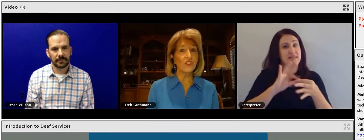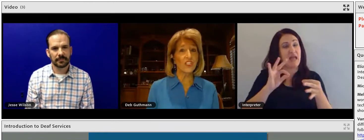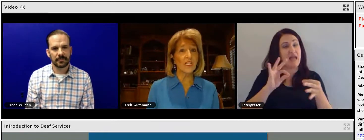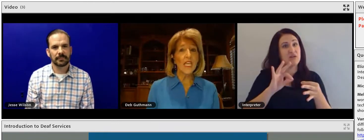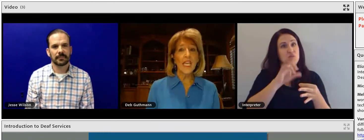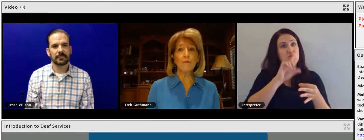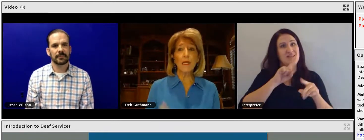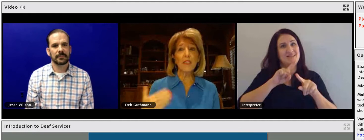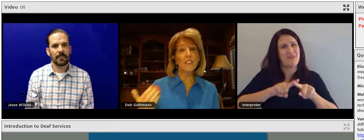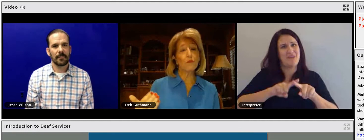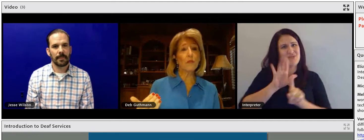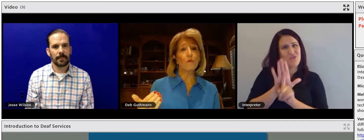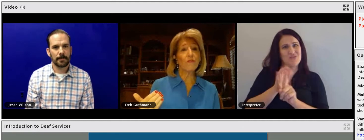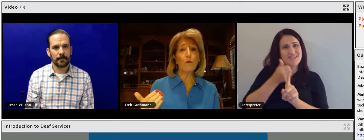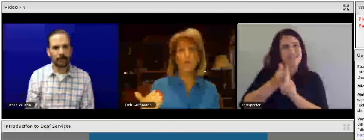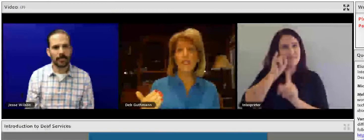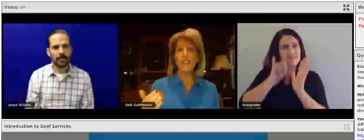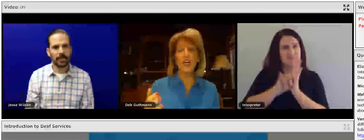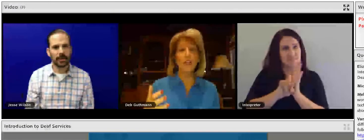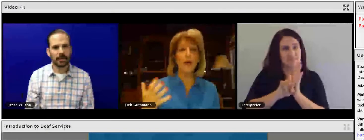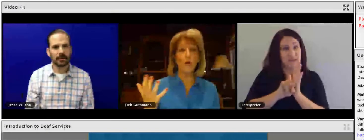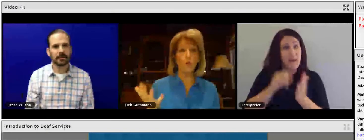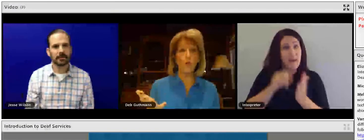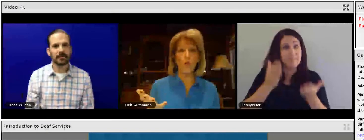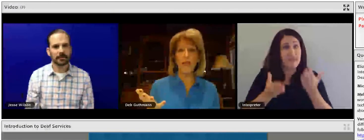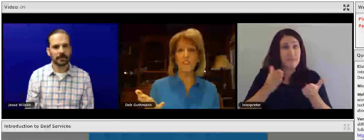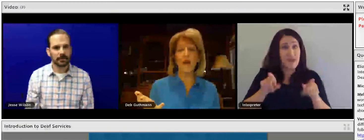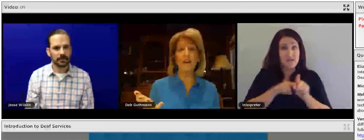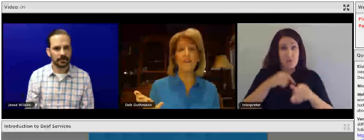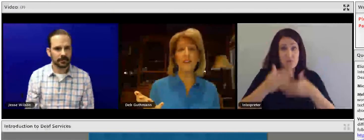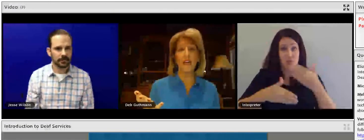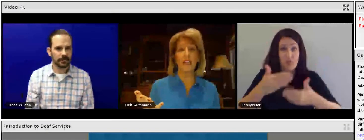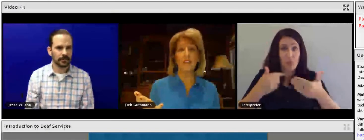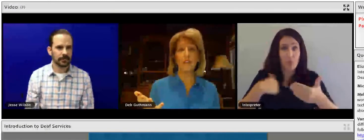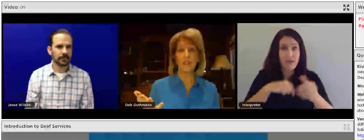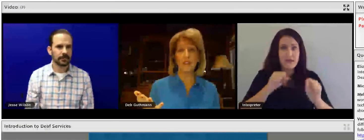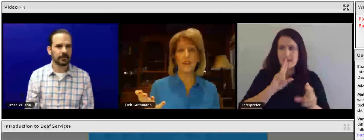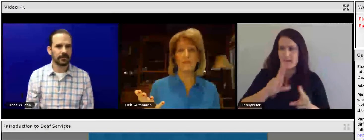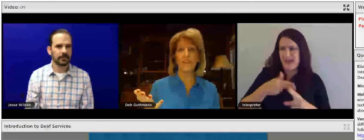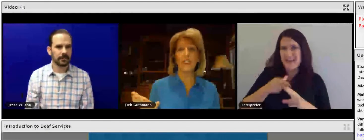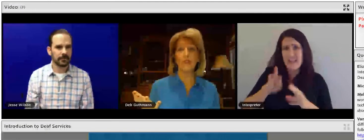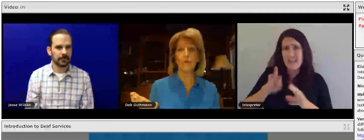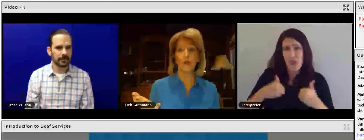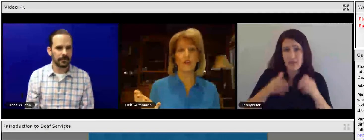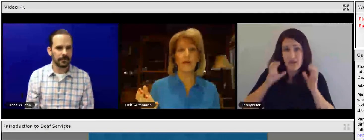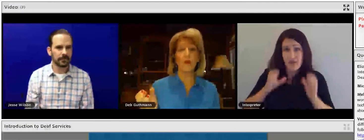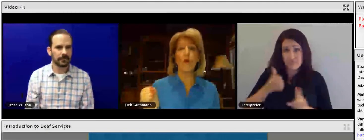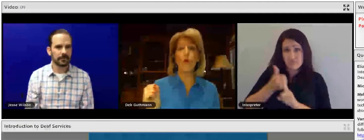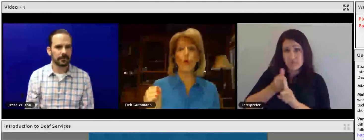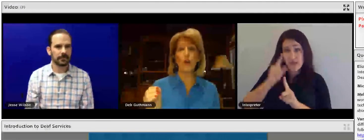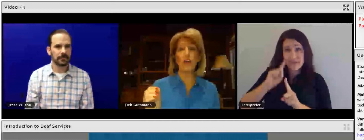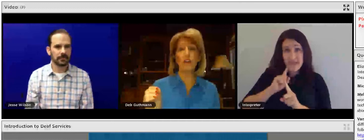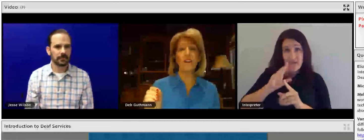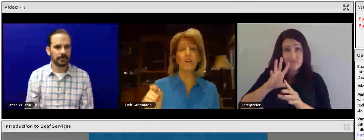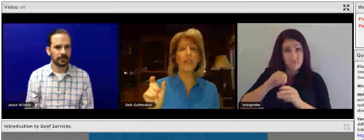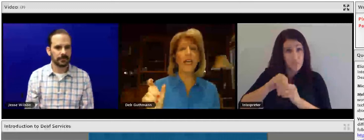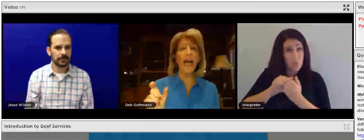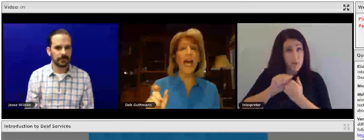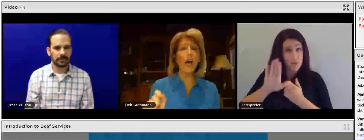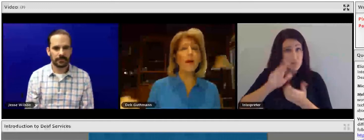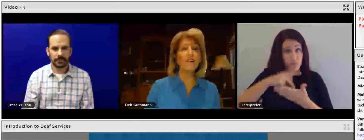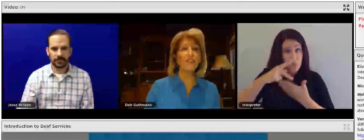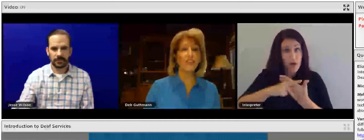on self-identification. And maybe as we move forward, we can talk about when you have a client who is deaf in your program